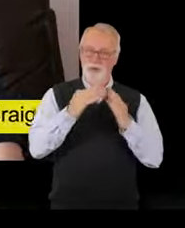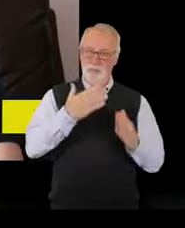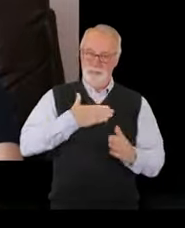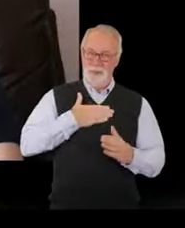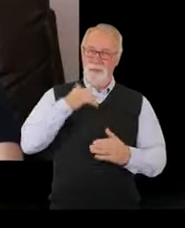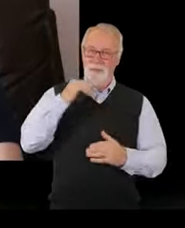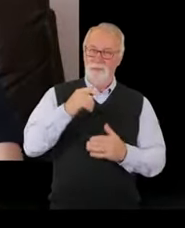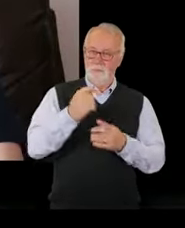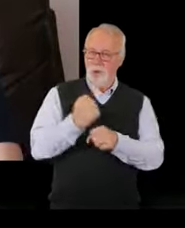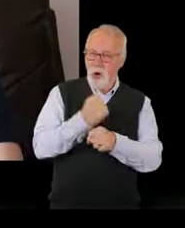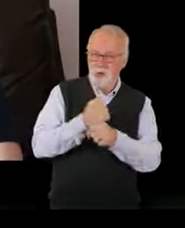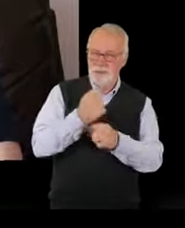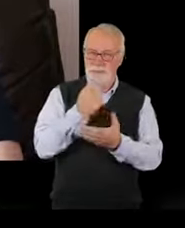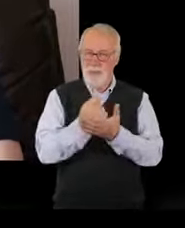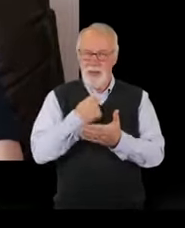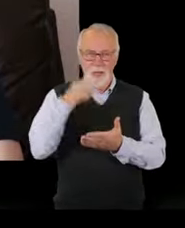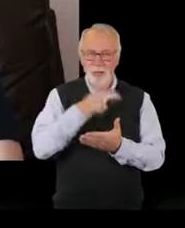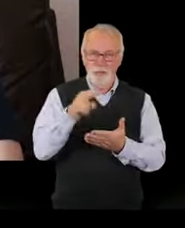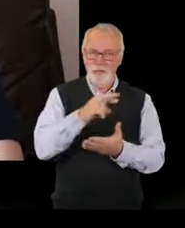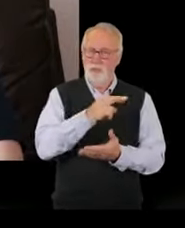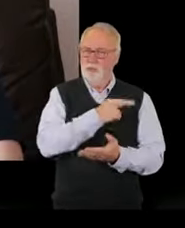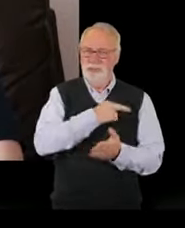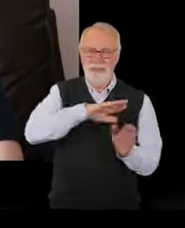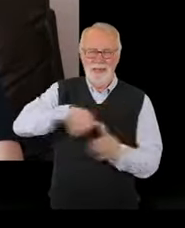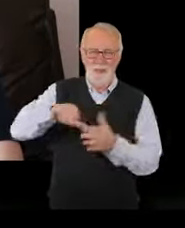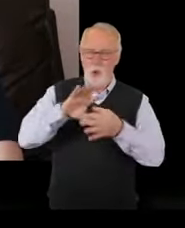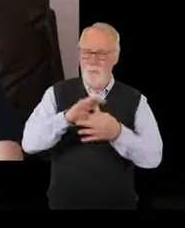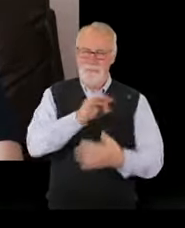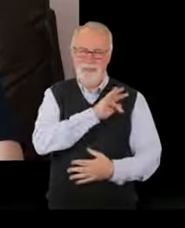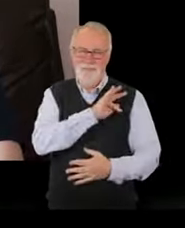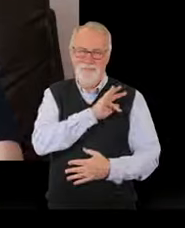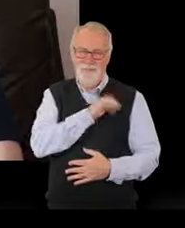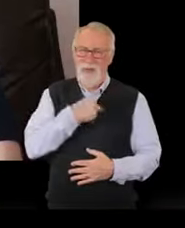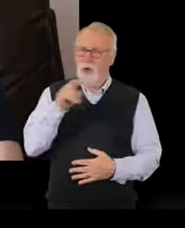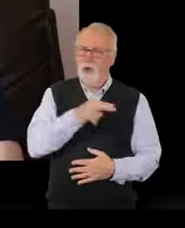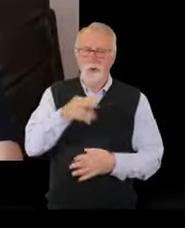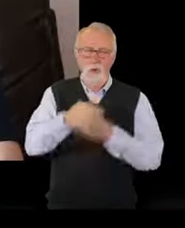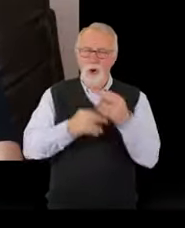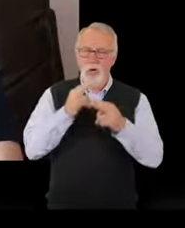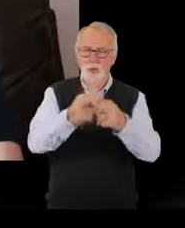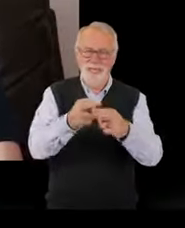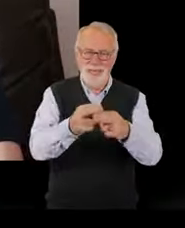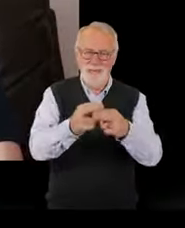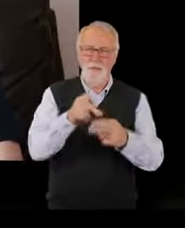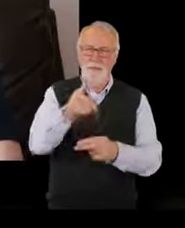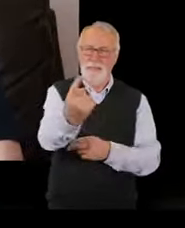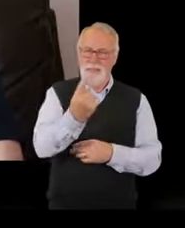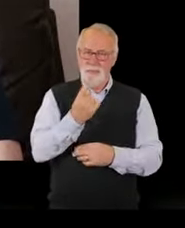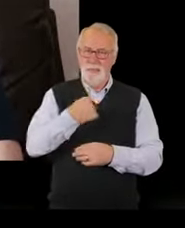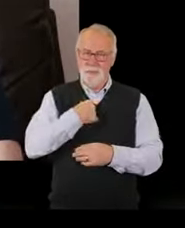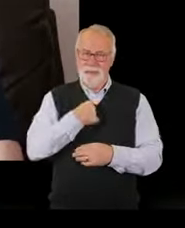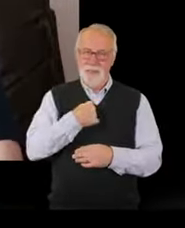They all came out to the house to me because at the time I really couldn't leave the house myself. I just couldn't go outside.